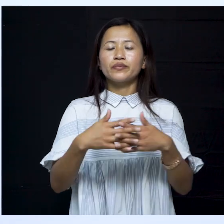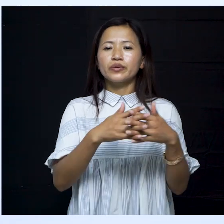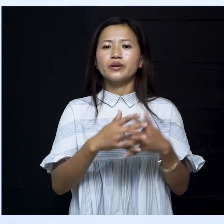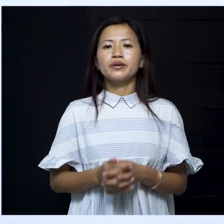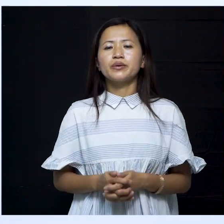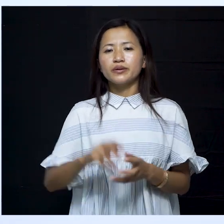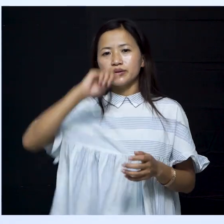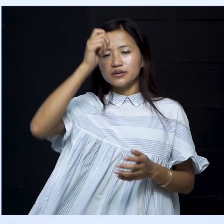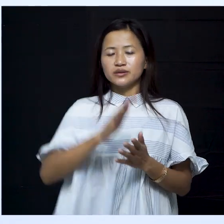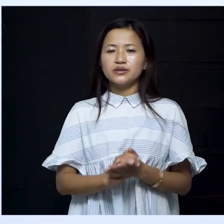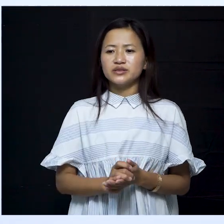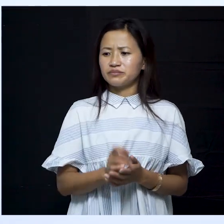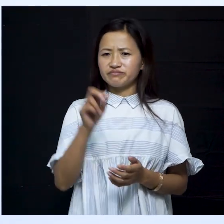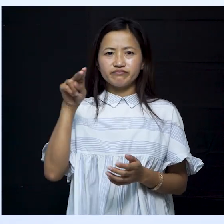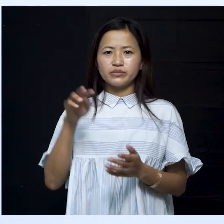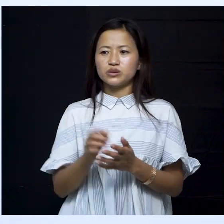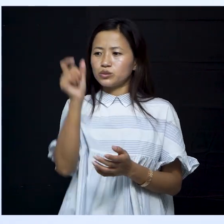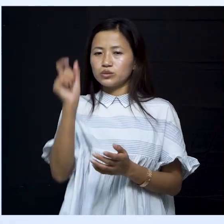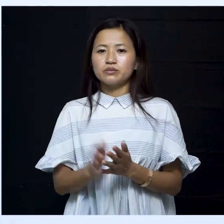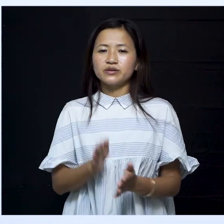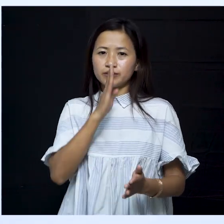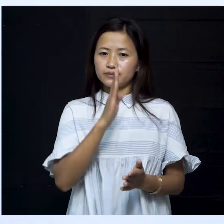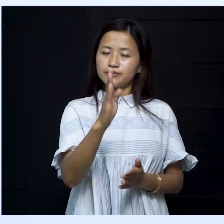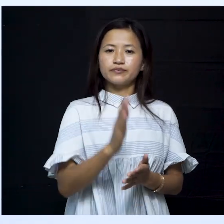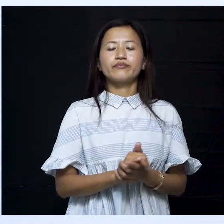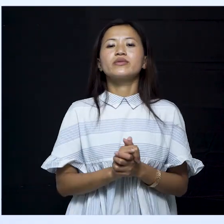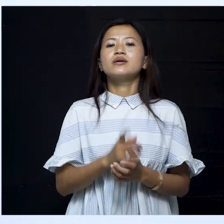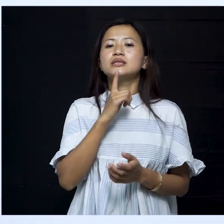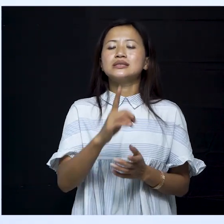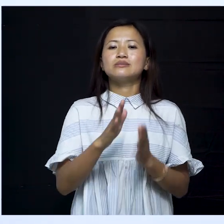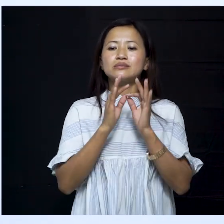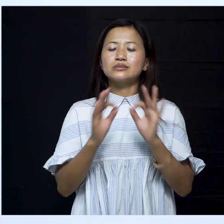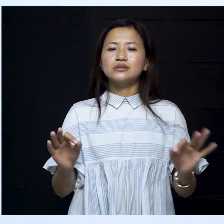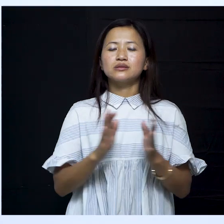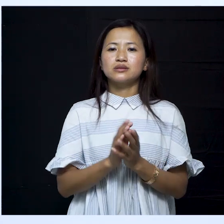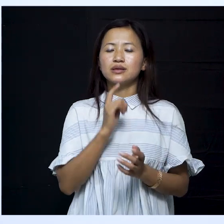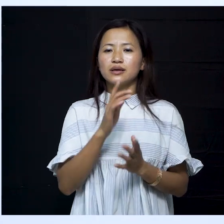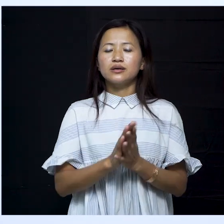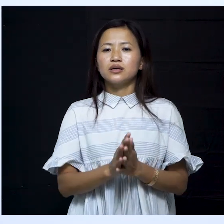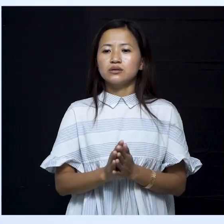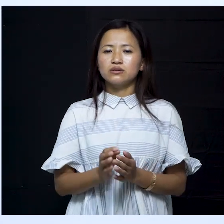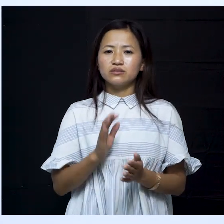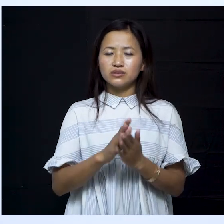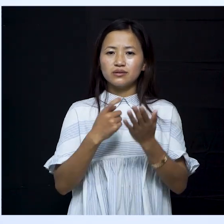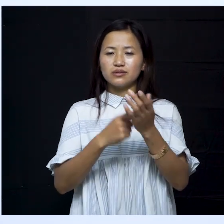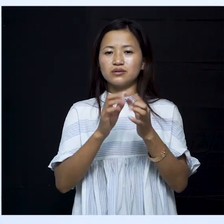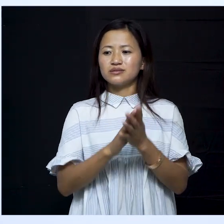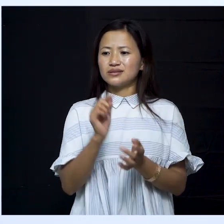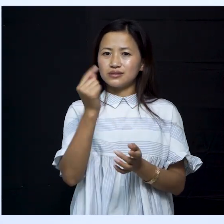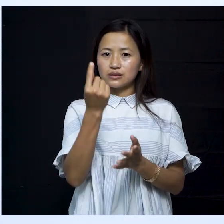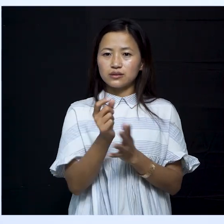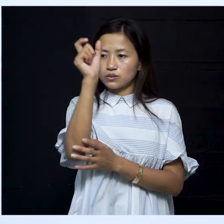means words. It is very direct. Traffic signs at pedestrian crossings simply say go or wait. You know, it is being reduced to a single